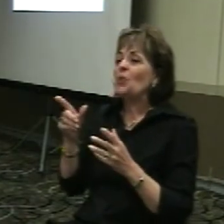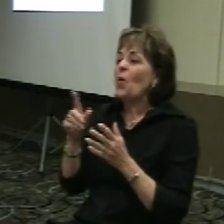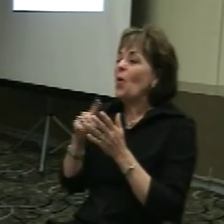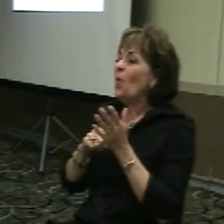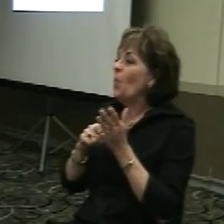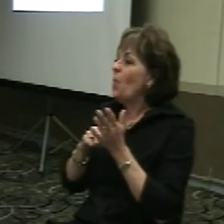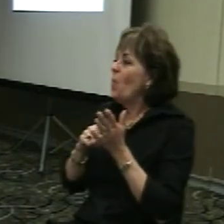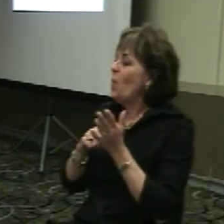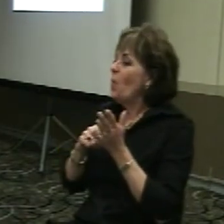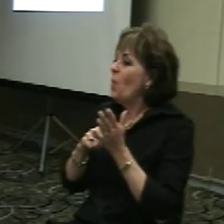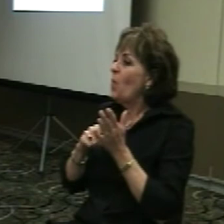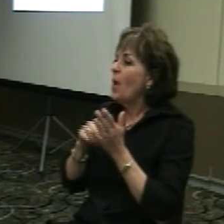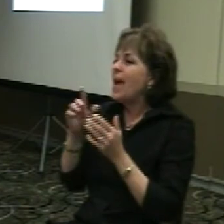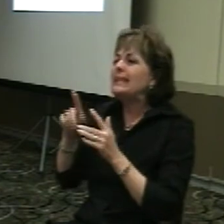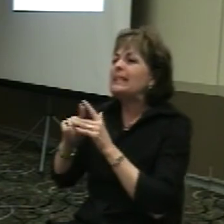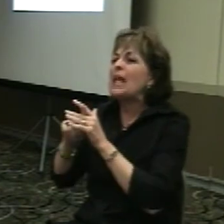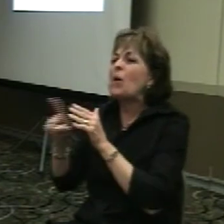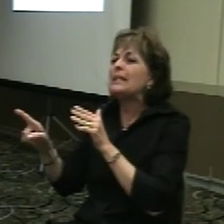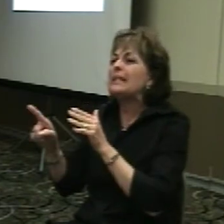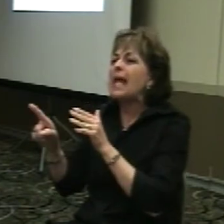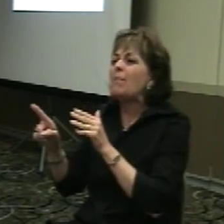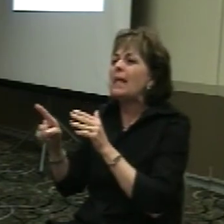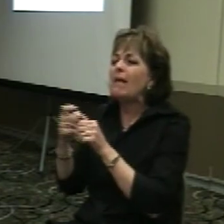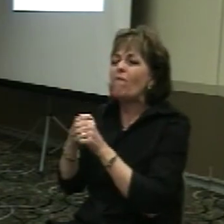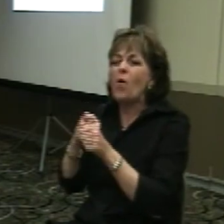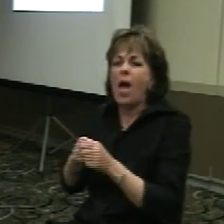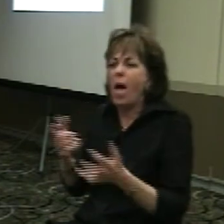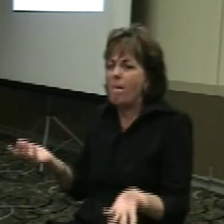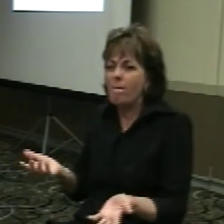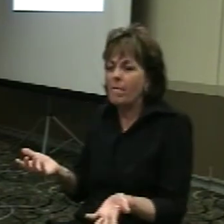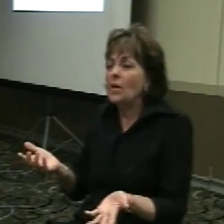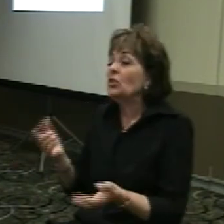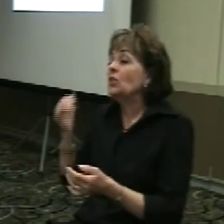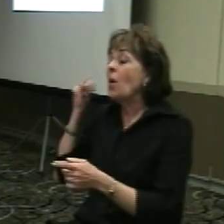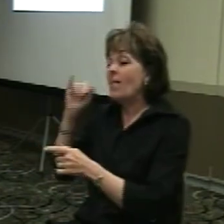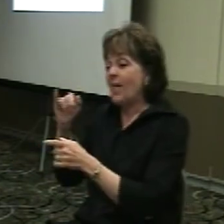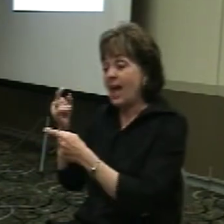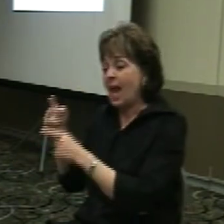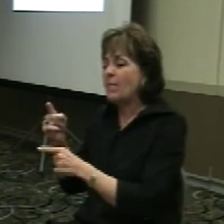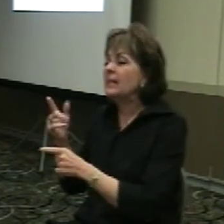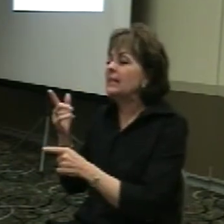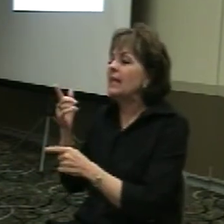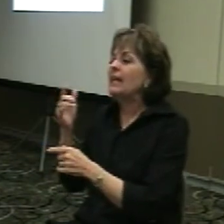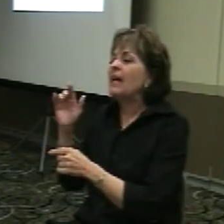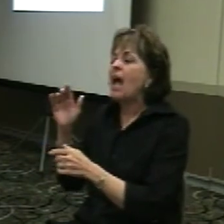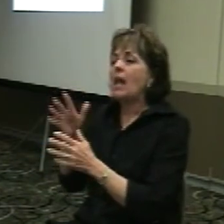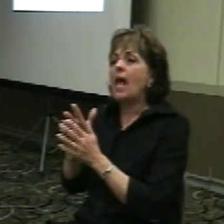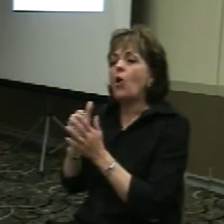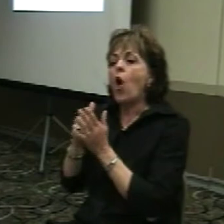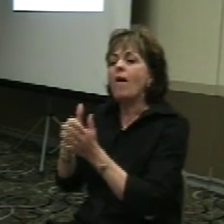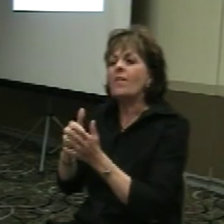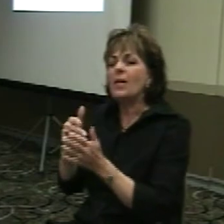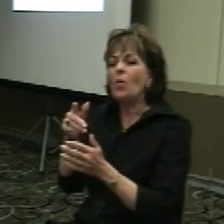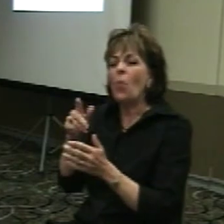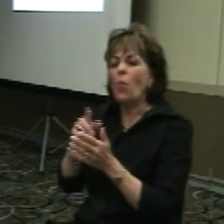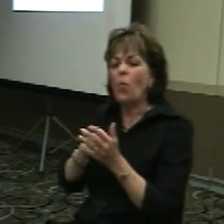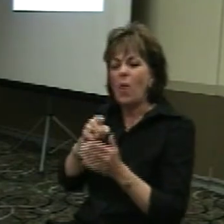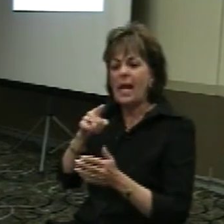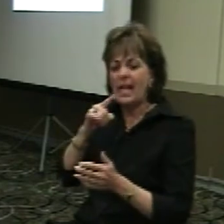What is it that they're escaping from? So if that were the case, I might want to say that. A lot of times, again, just like we might say, what are kids